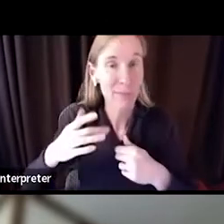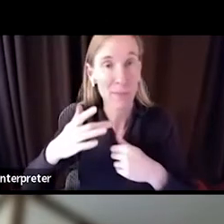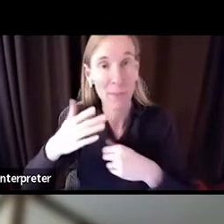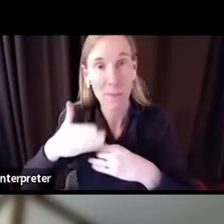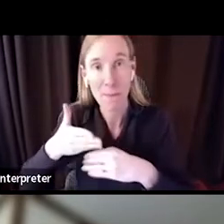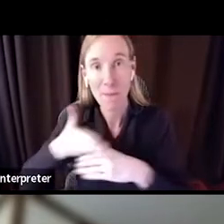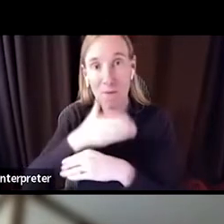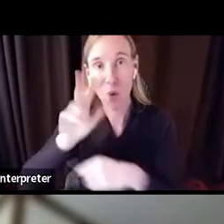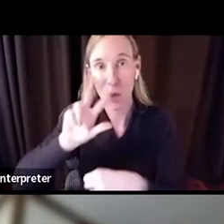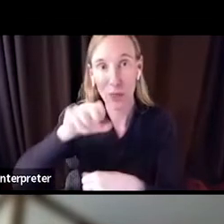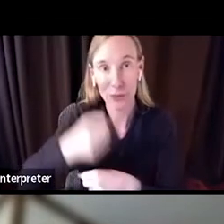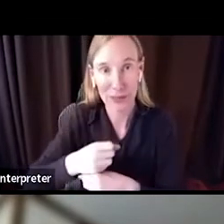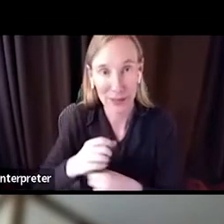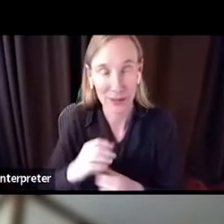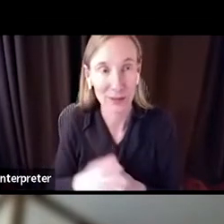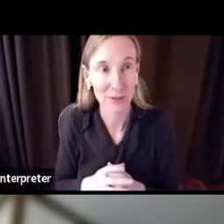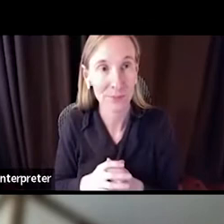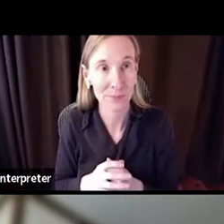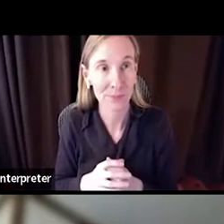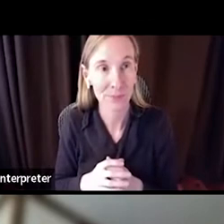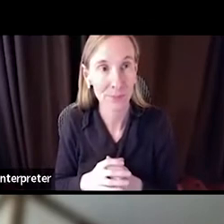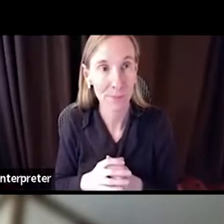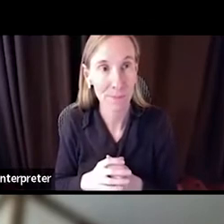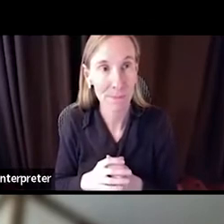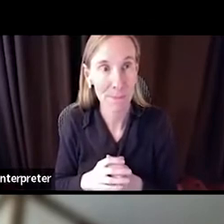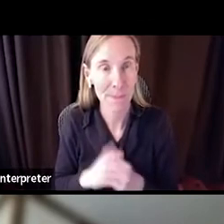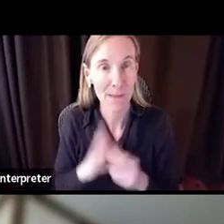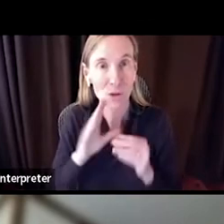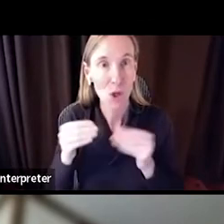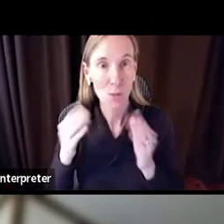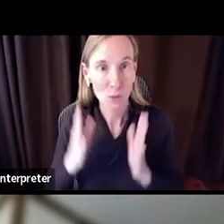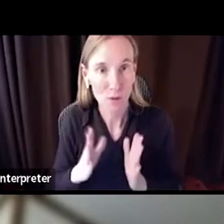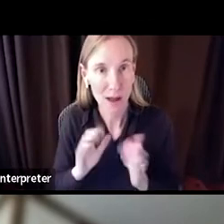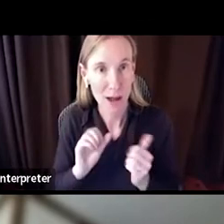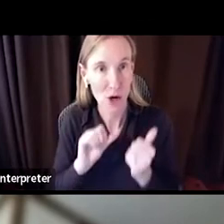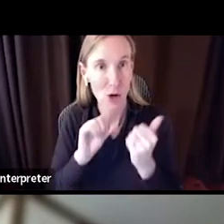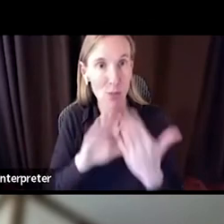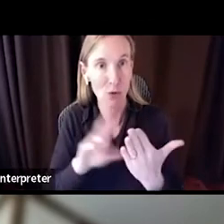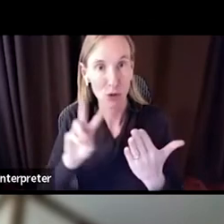So it would be the provider approaching Vermont Medicaid